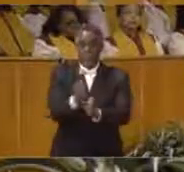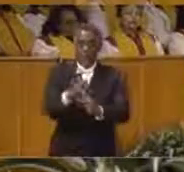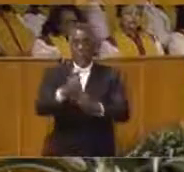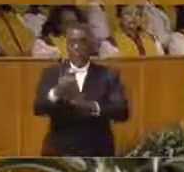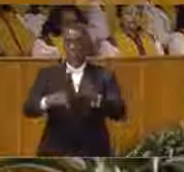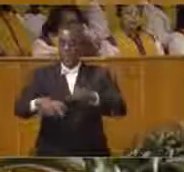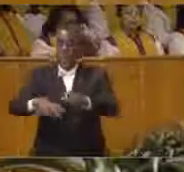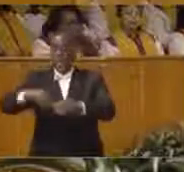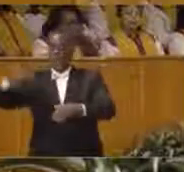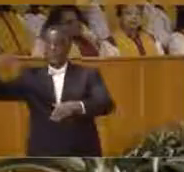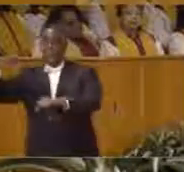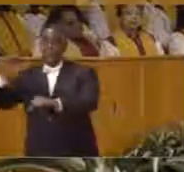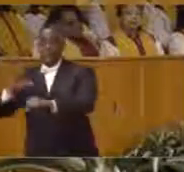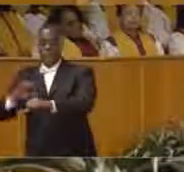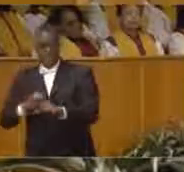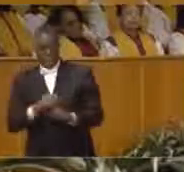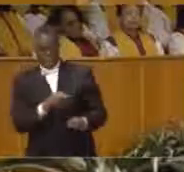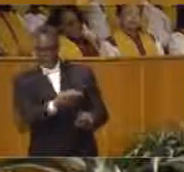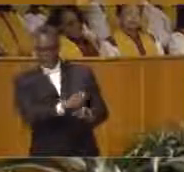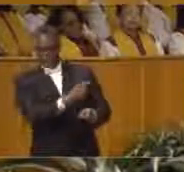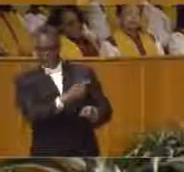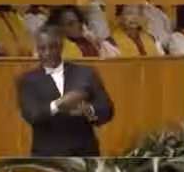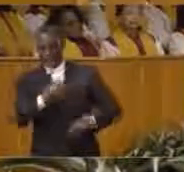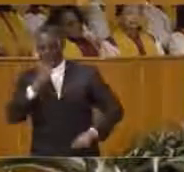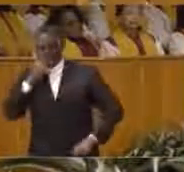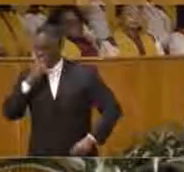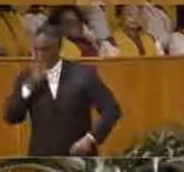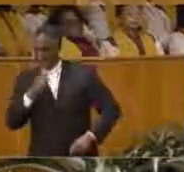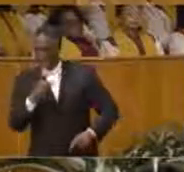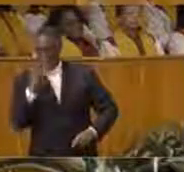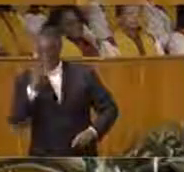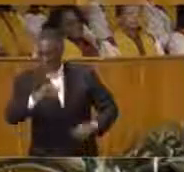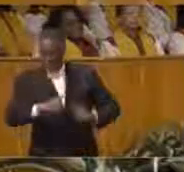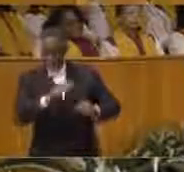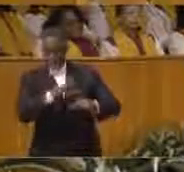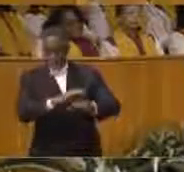church to mock how we raise money.